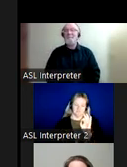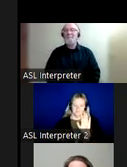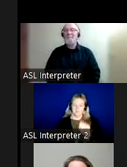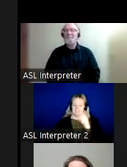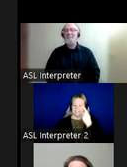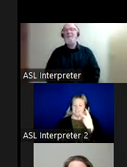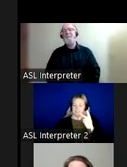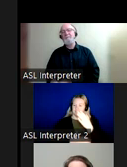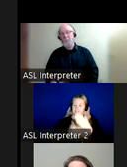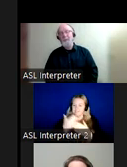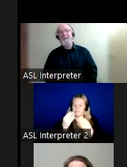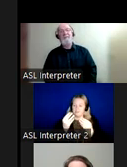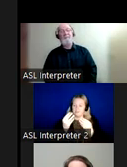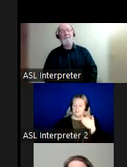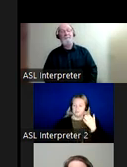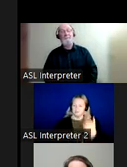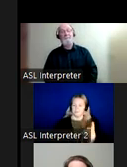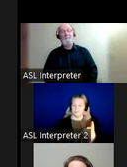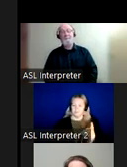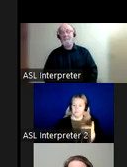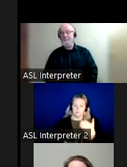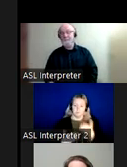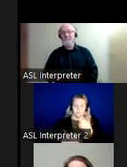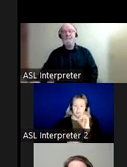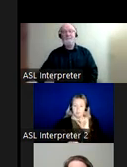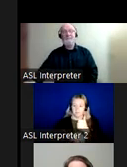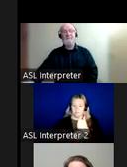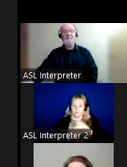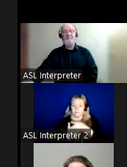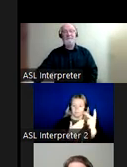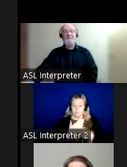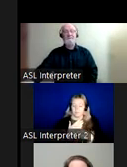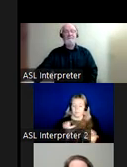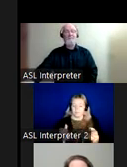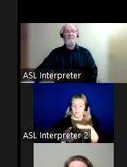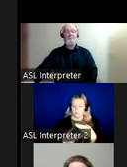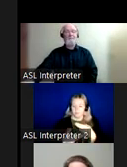in the branch as well. So they may set up their program room with, you know,